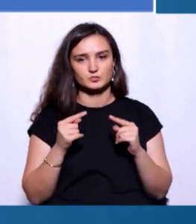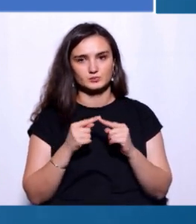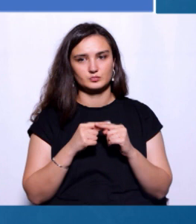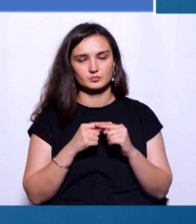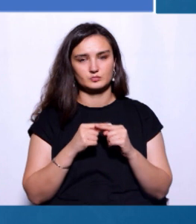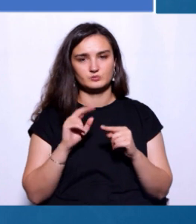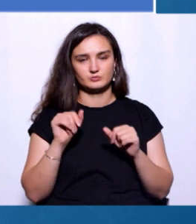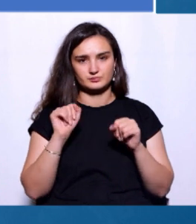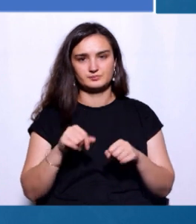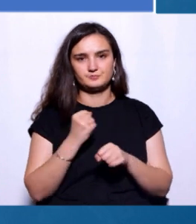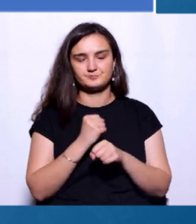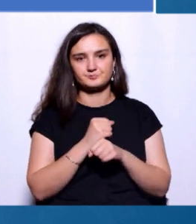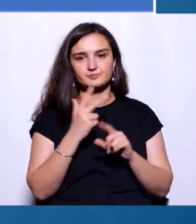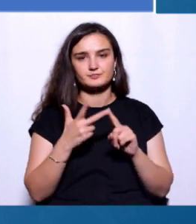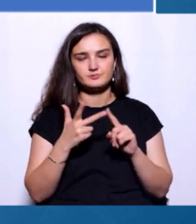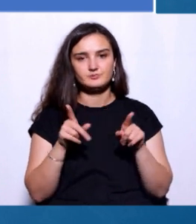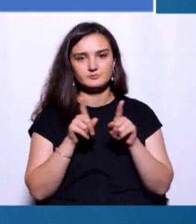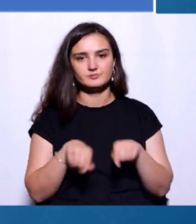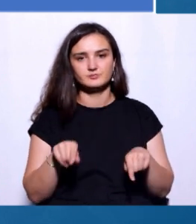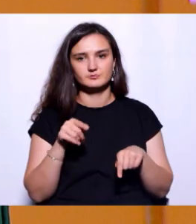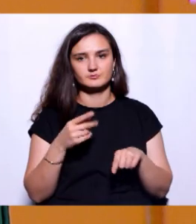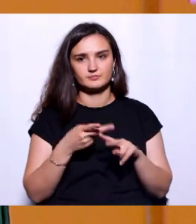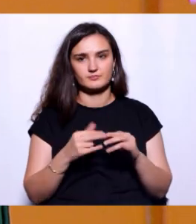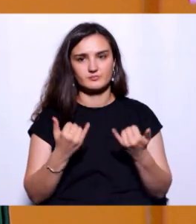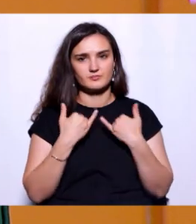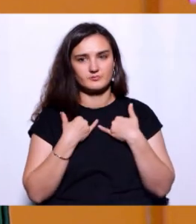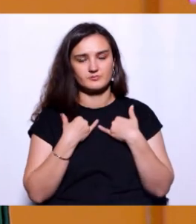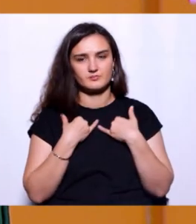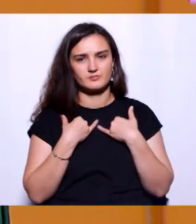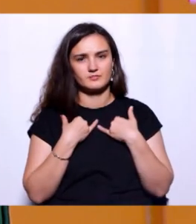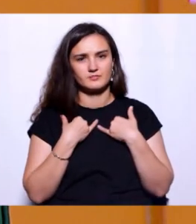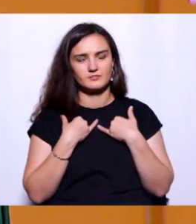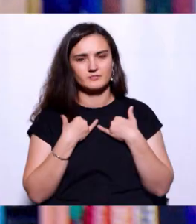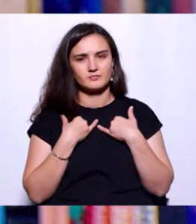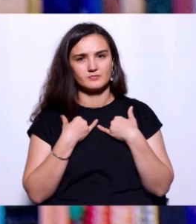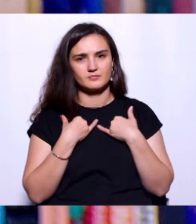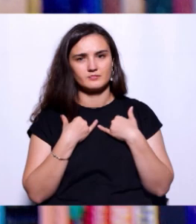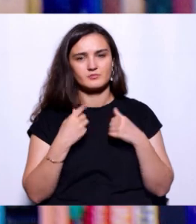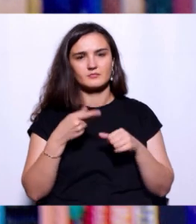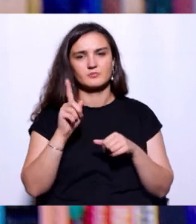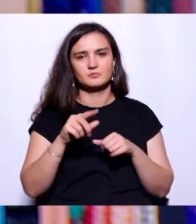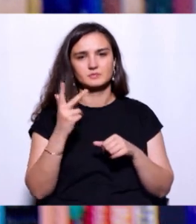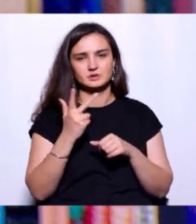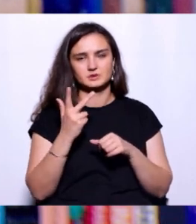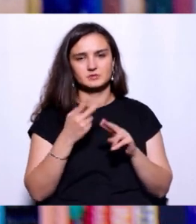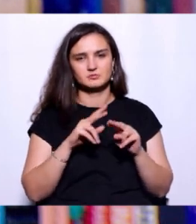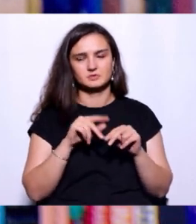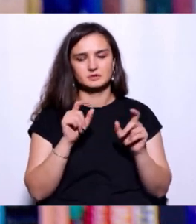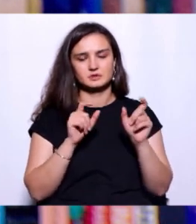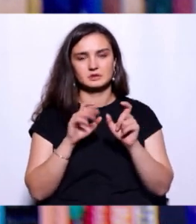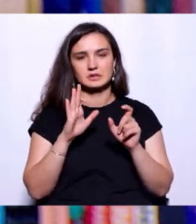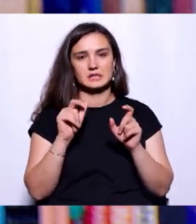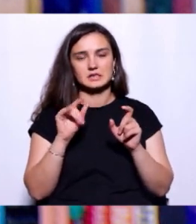Zach. And can you do the third one also for me? I think I could do this one okay. by myself this time. Number three, blank